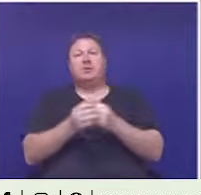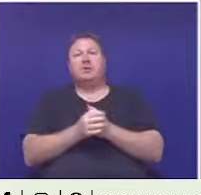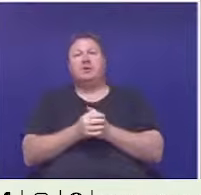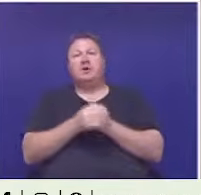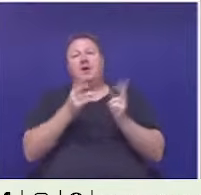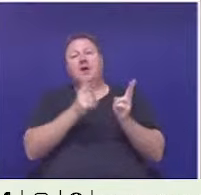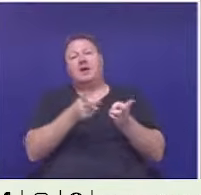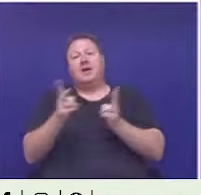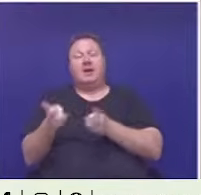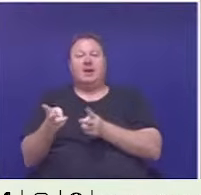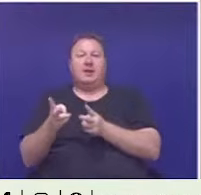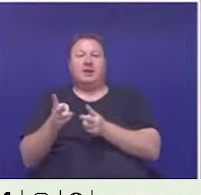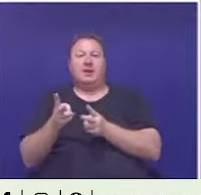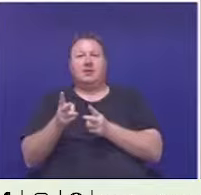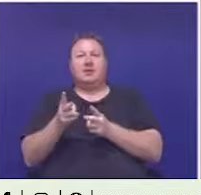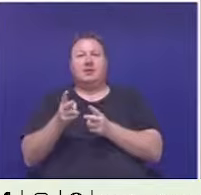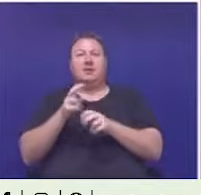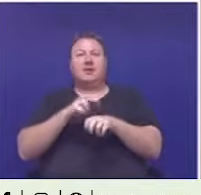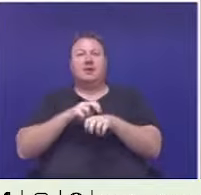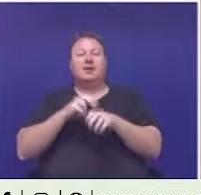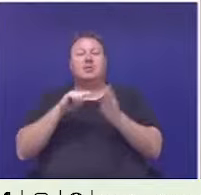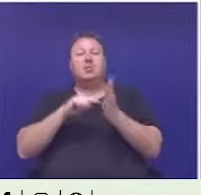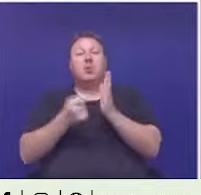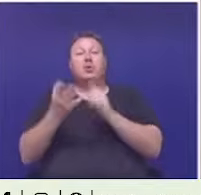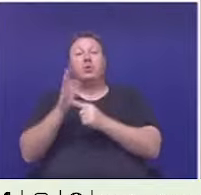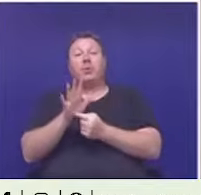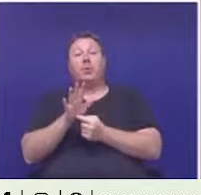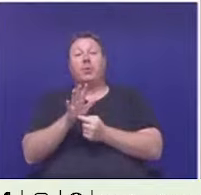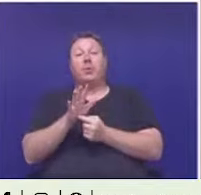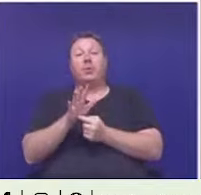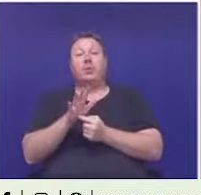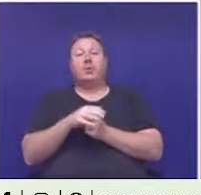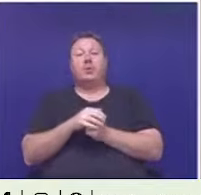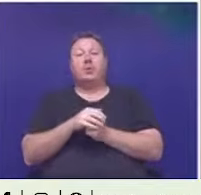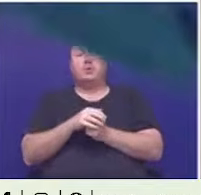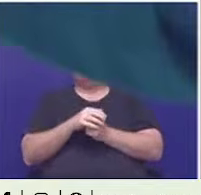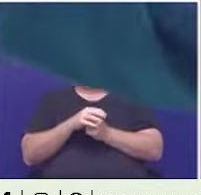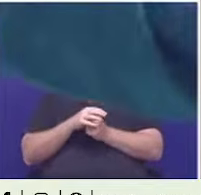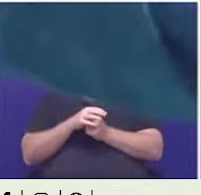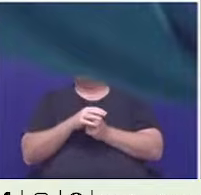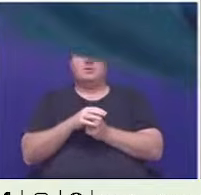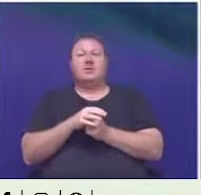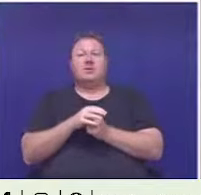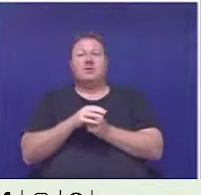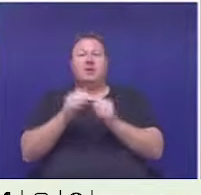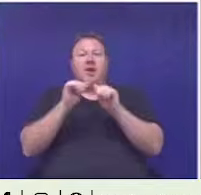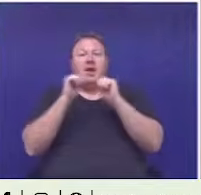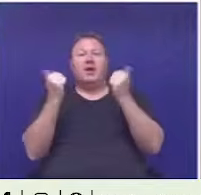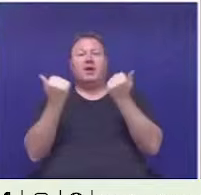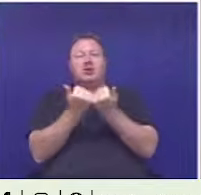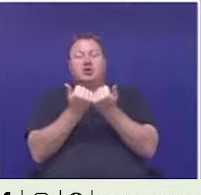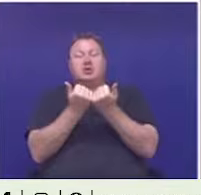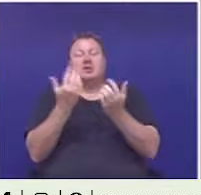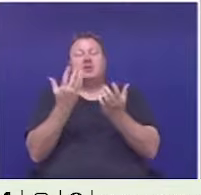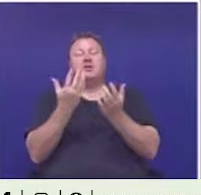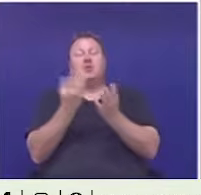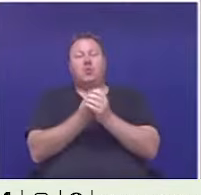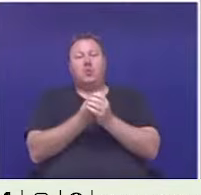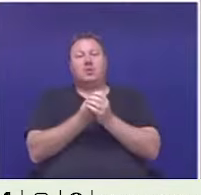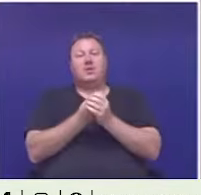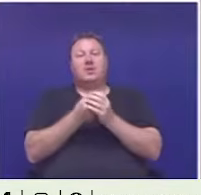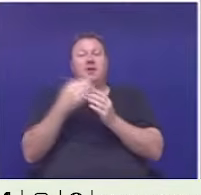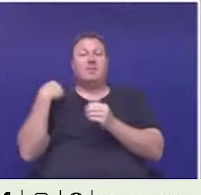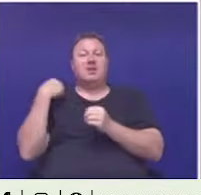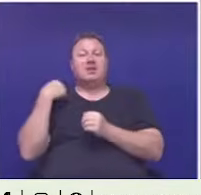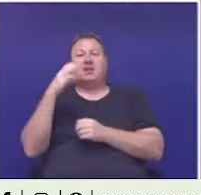again, I want to make this point that the law enforcement agencies that work with Minister Creasy's department,